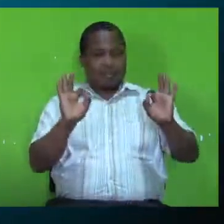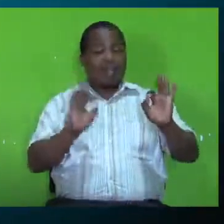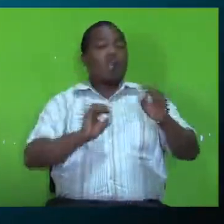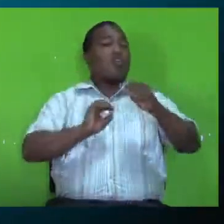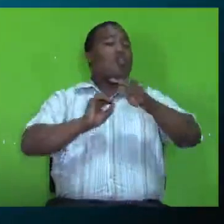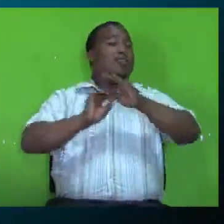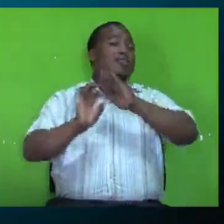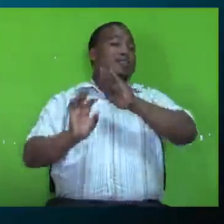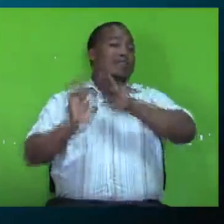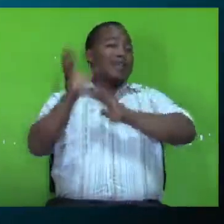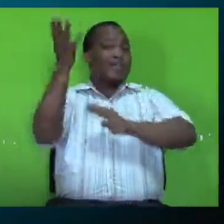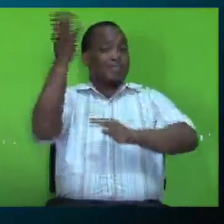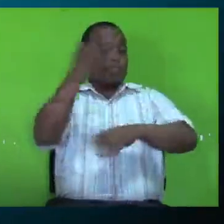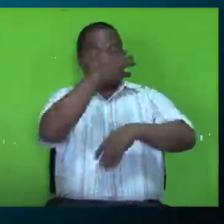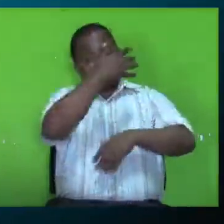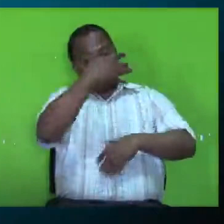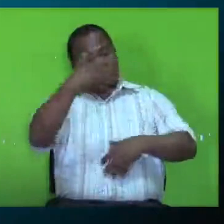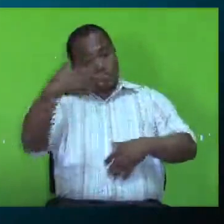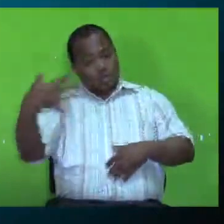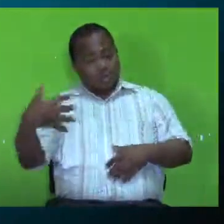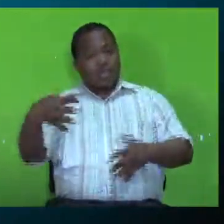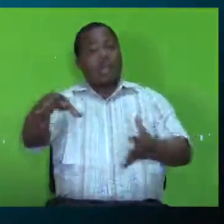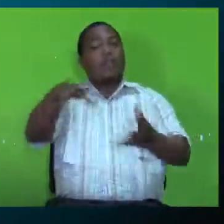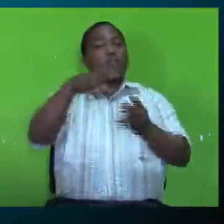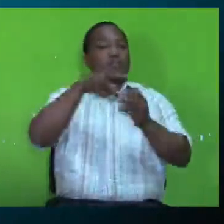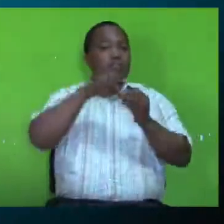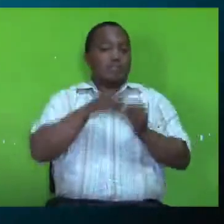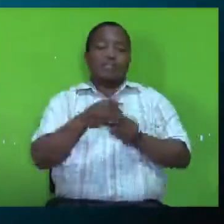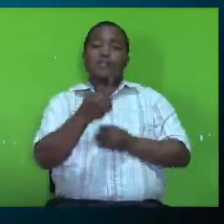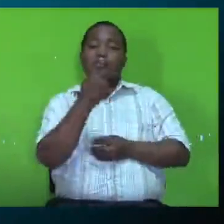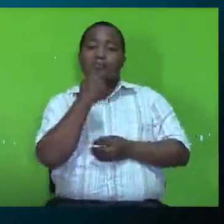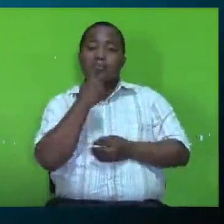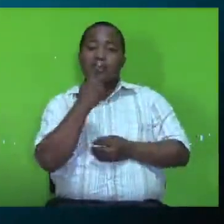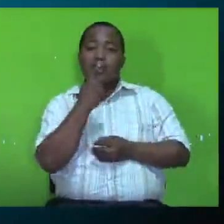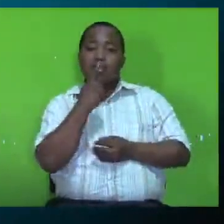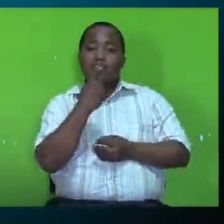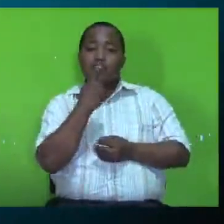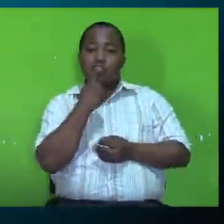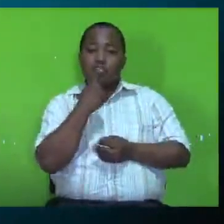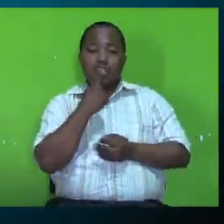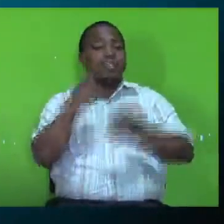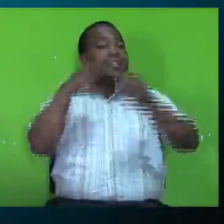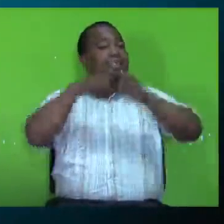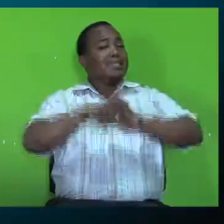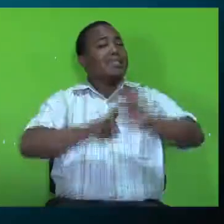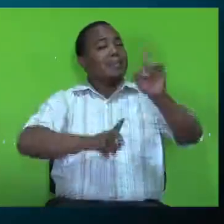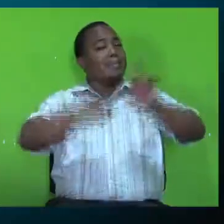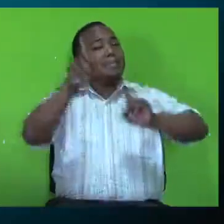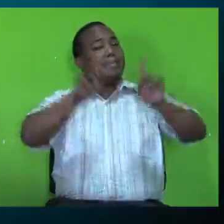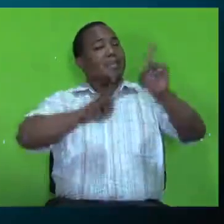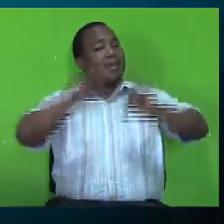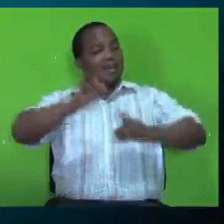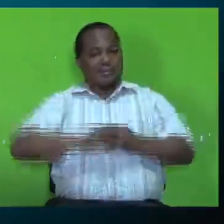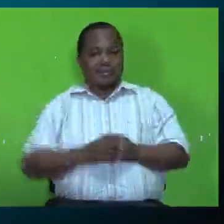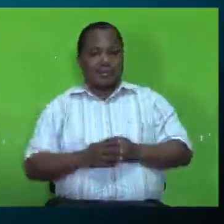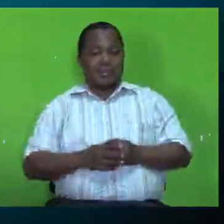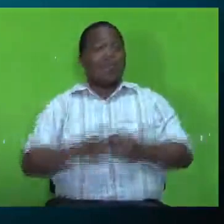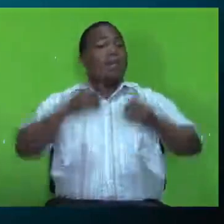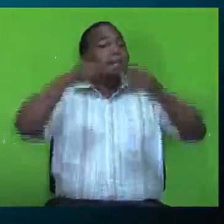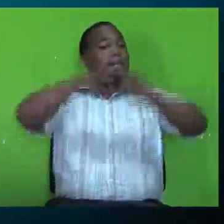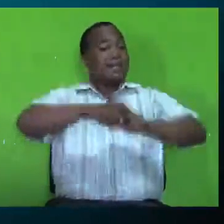for transporting water and mineral salts in plants